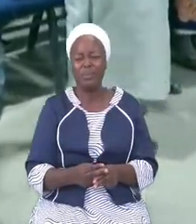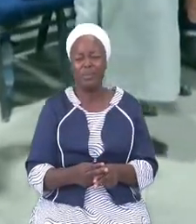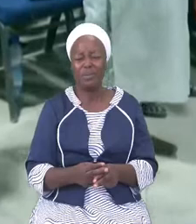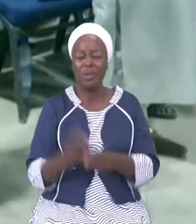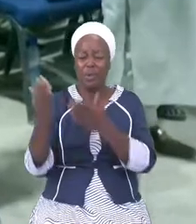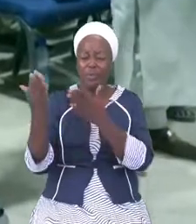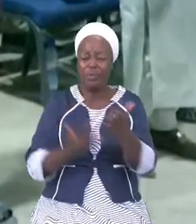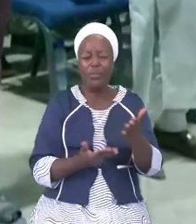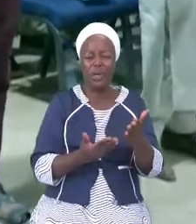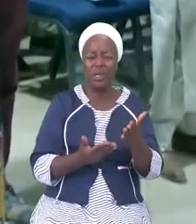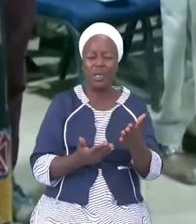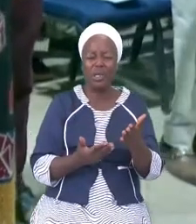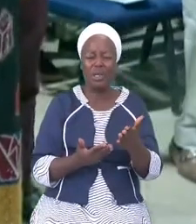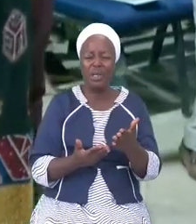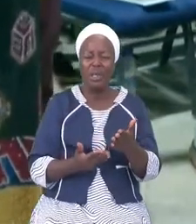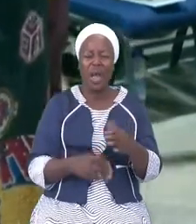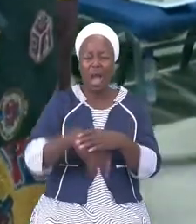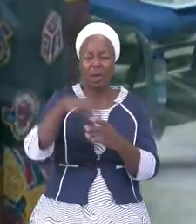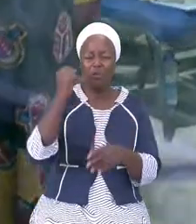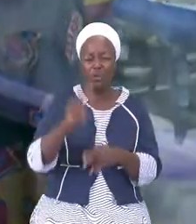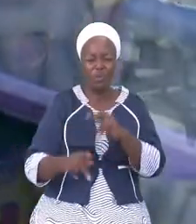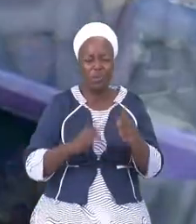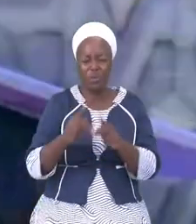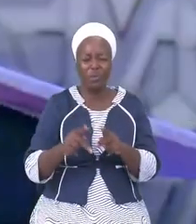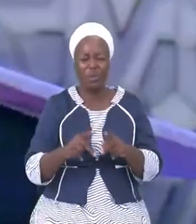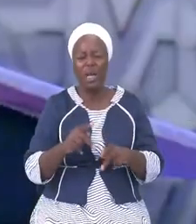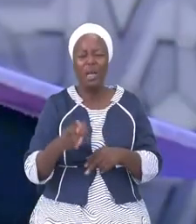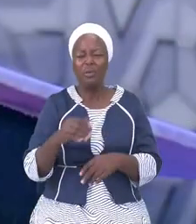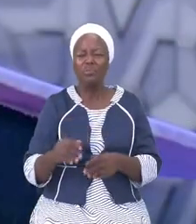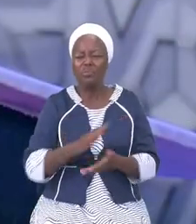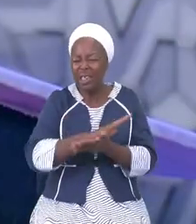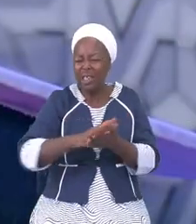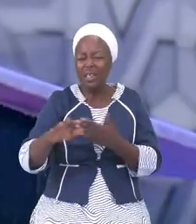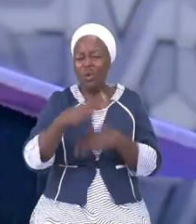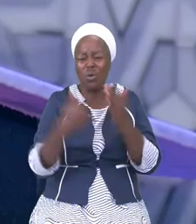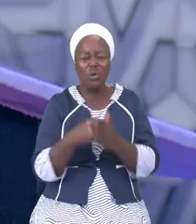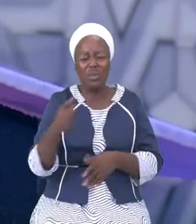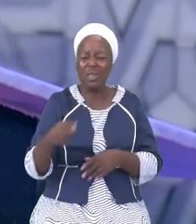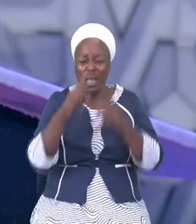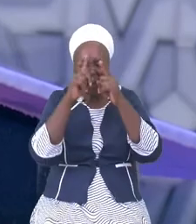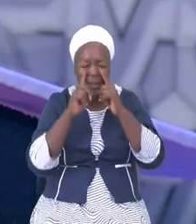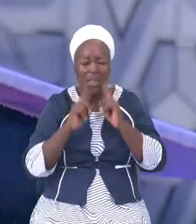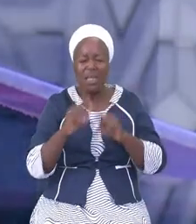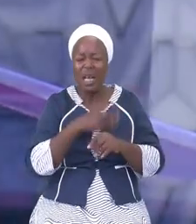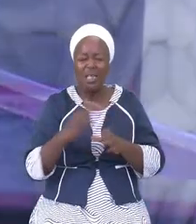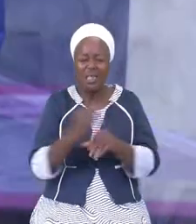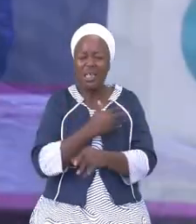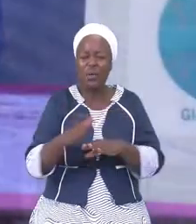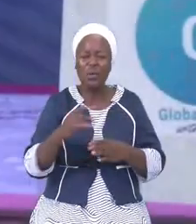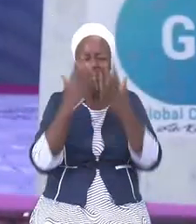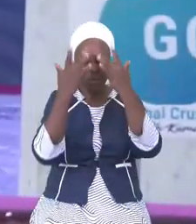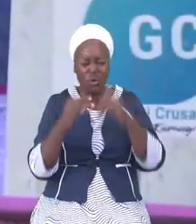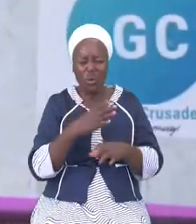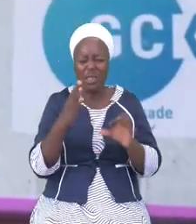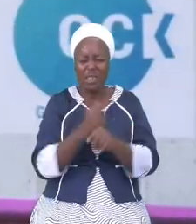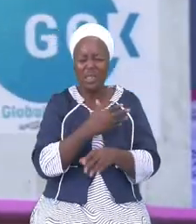Bring up your people. Wipe away their tears. Take away their sorrow. Take away their suffering. Let there